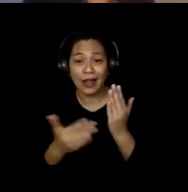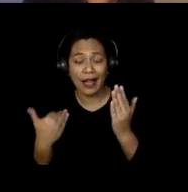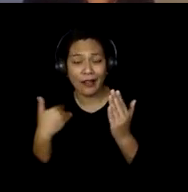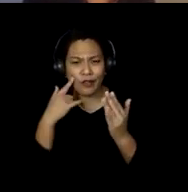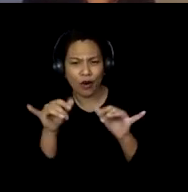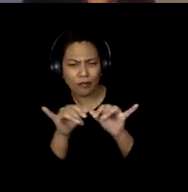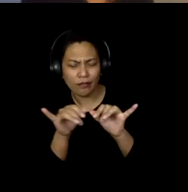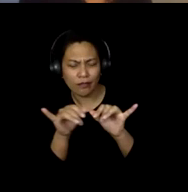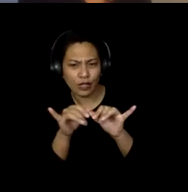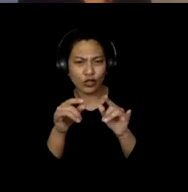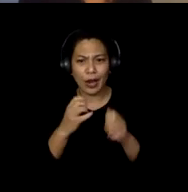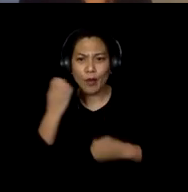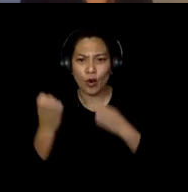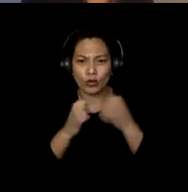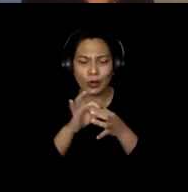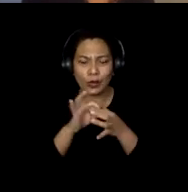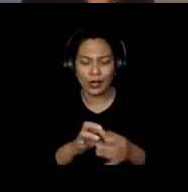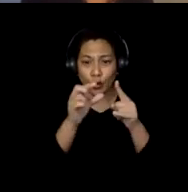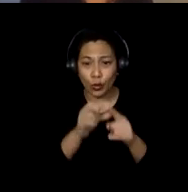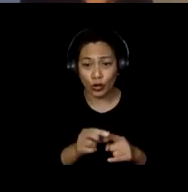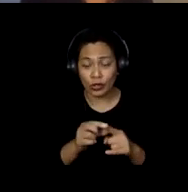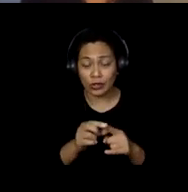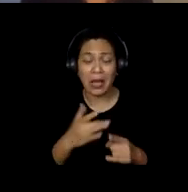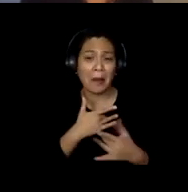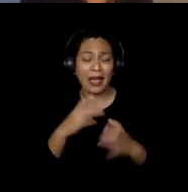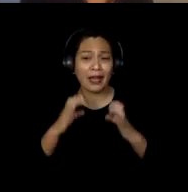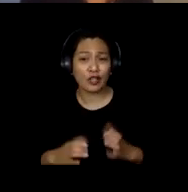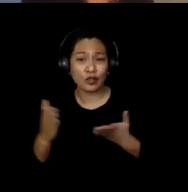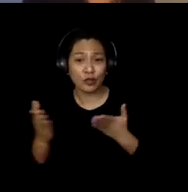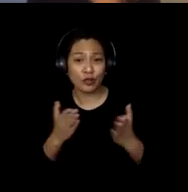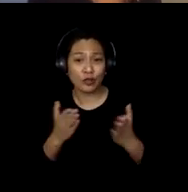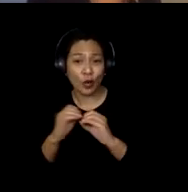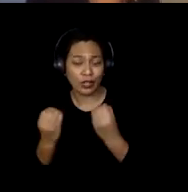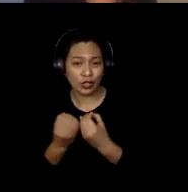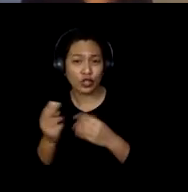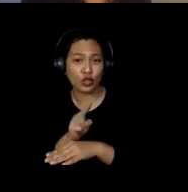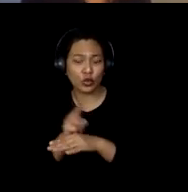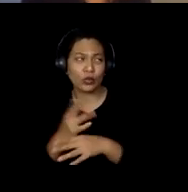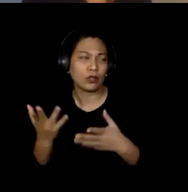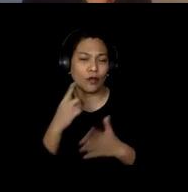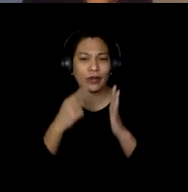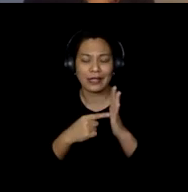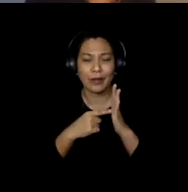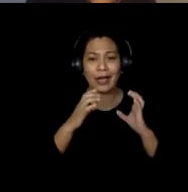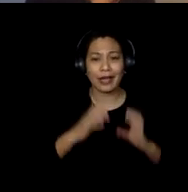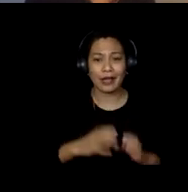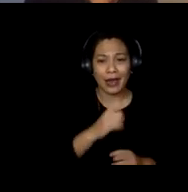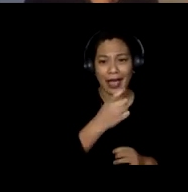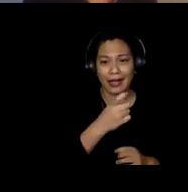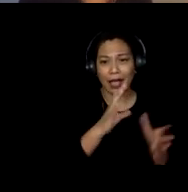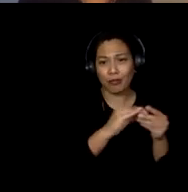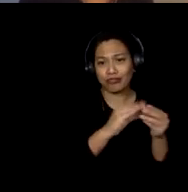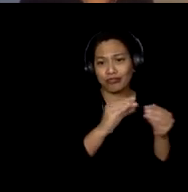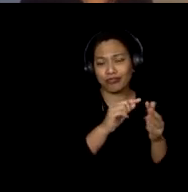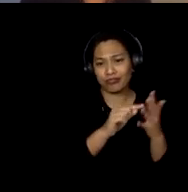of words that's used by customer service organizations. Okay, customer X said, yada, yada, yada. They're